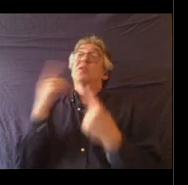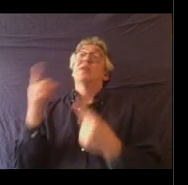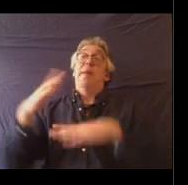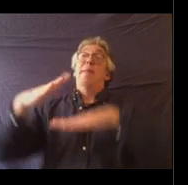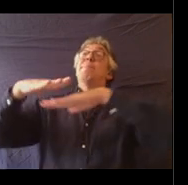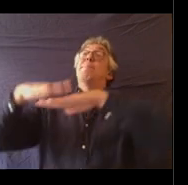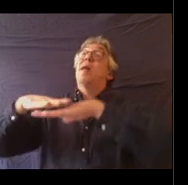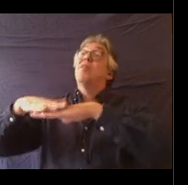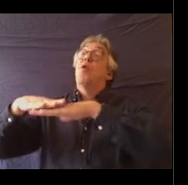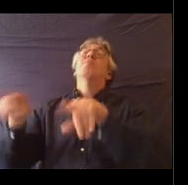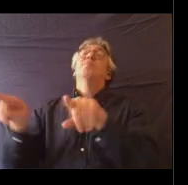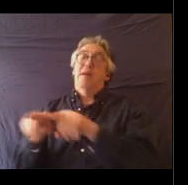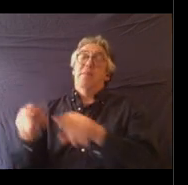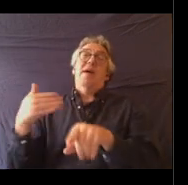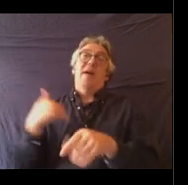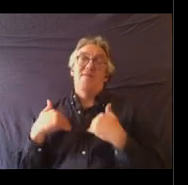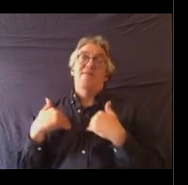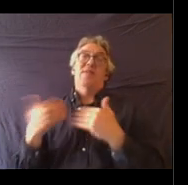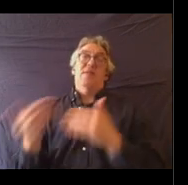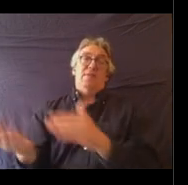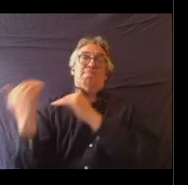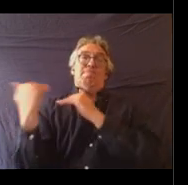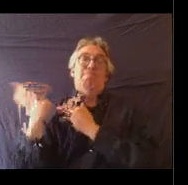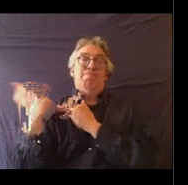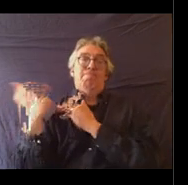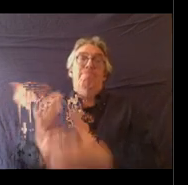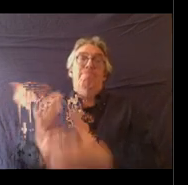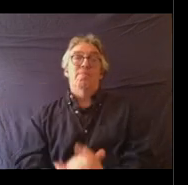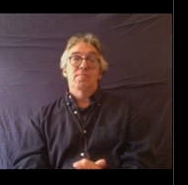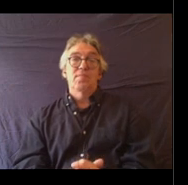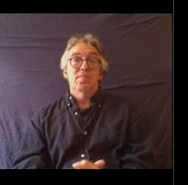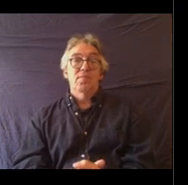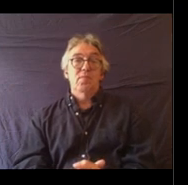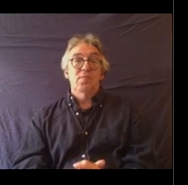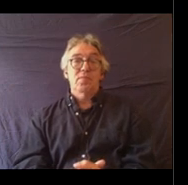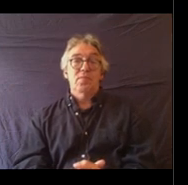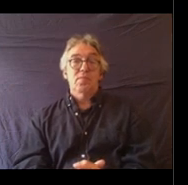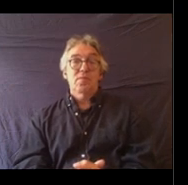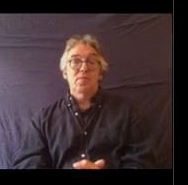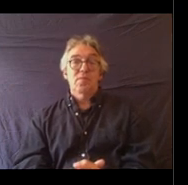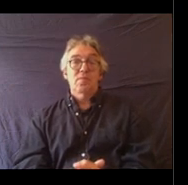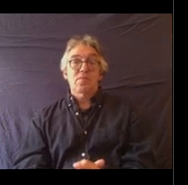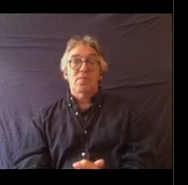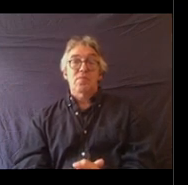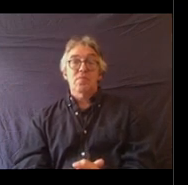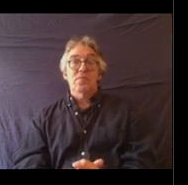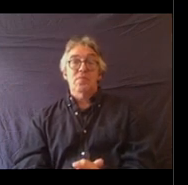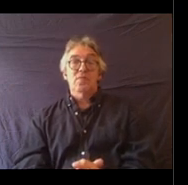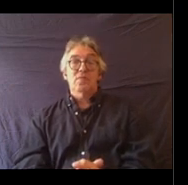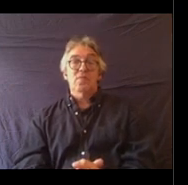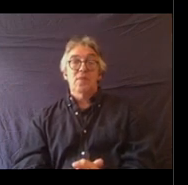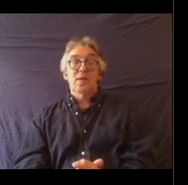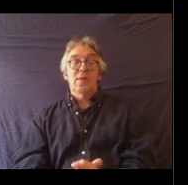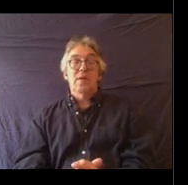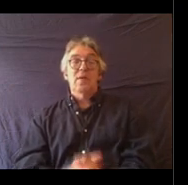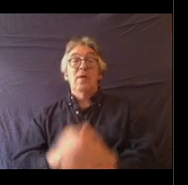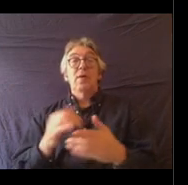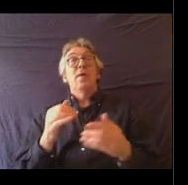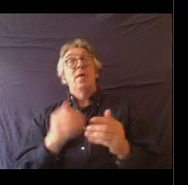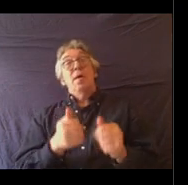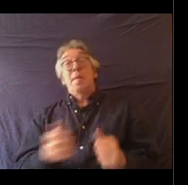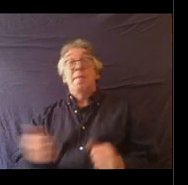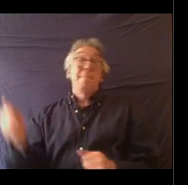Then the next slide. So this is on the core principle of the